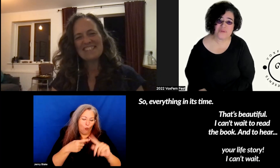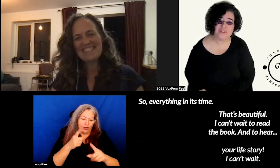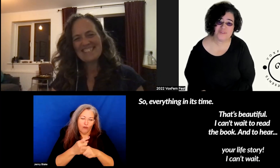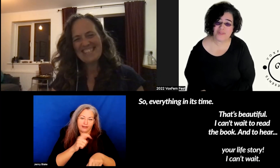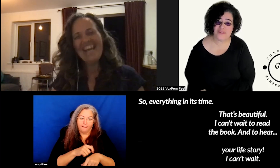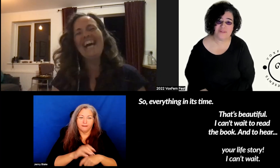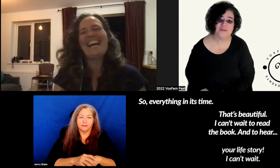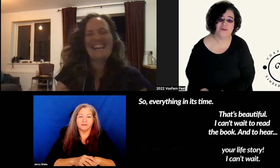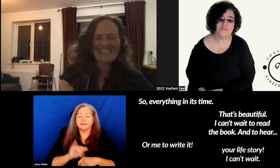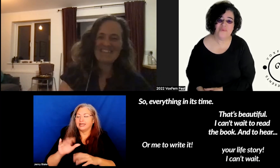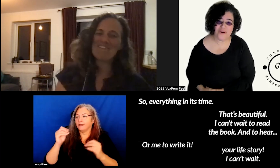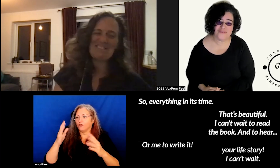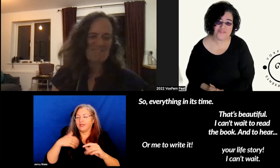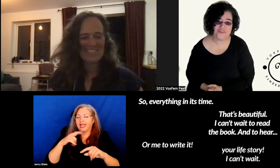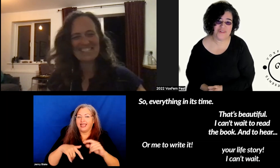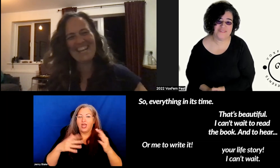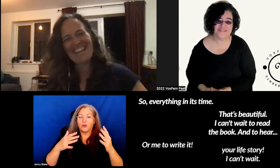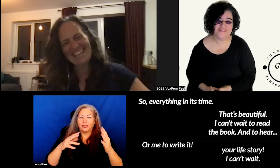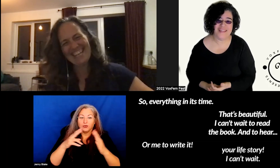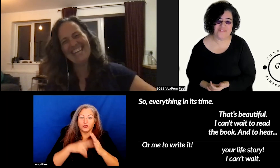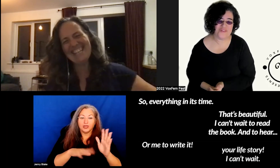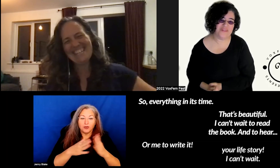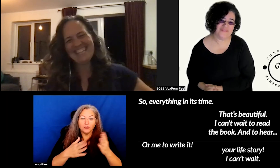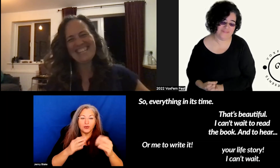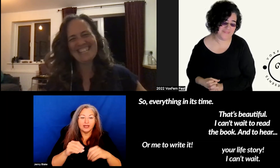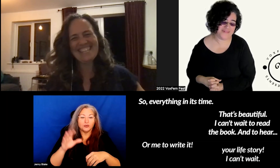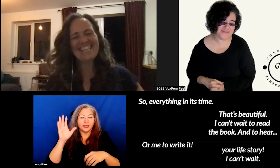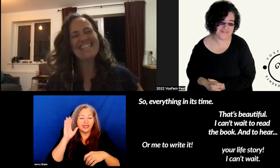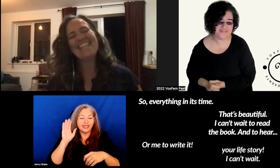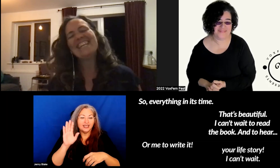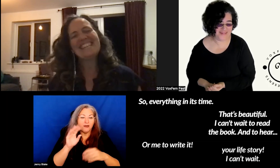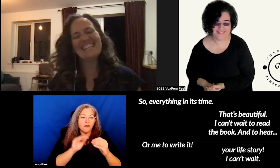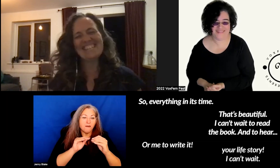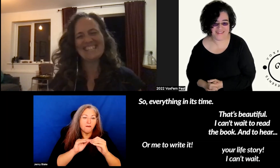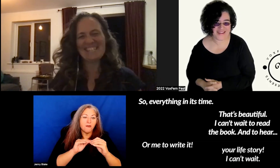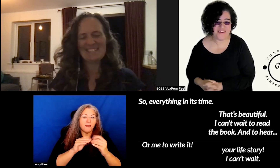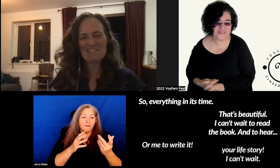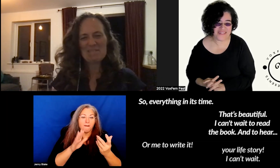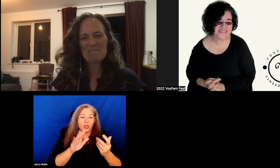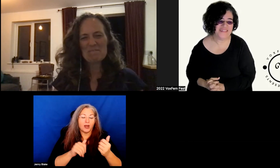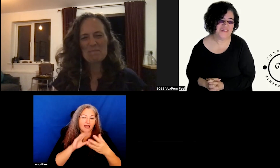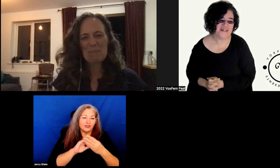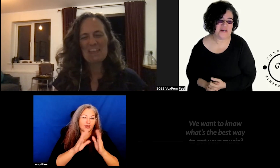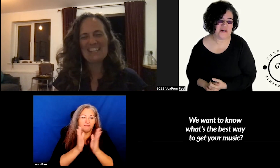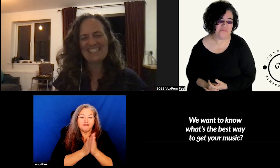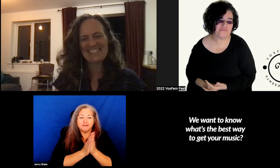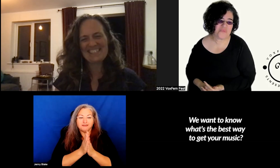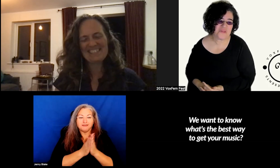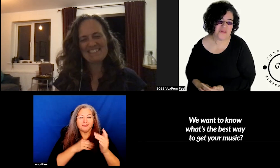the book and to hear more to write it. Your life story. It's just, I can't wait.